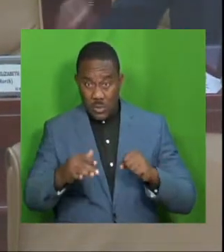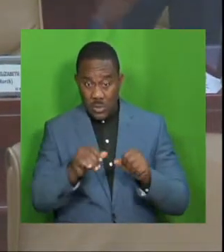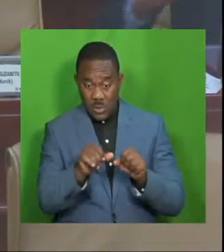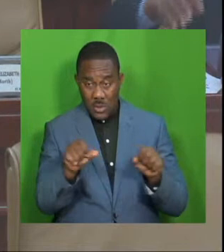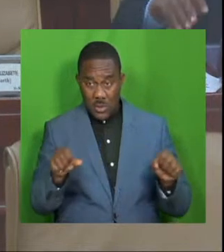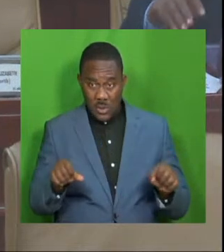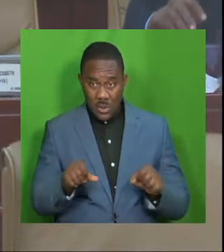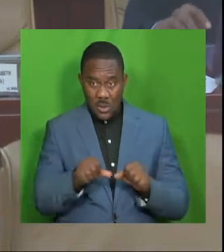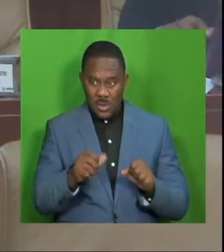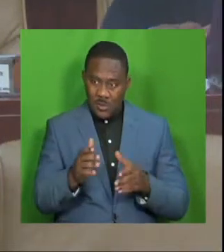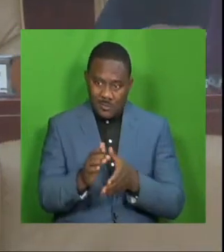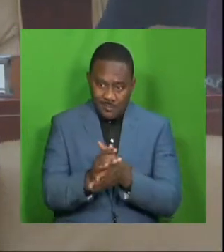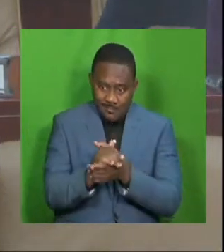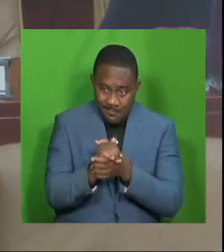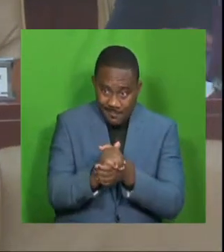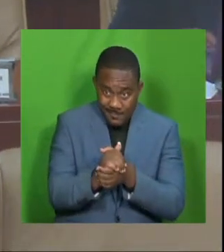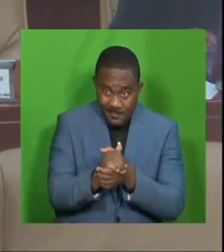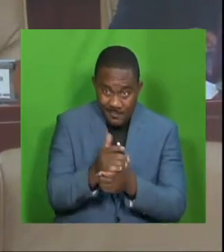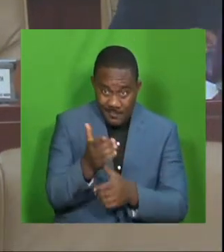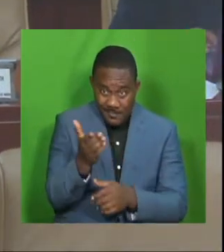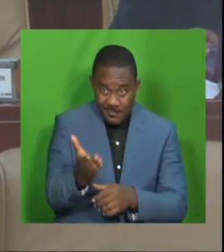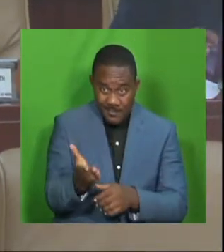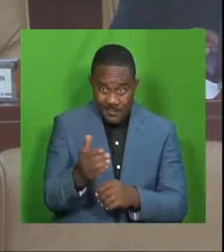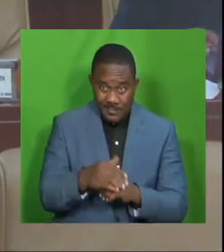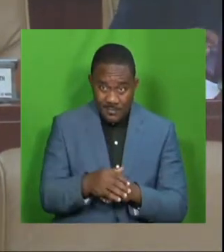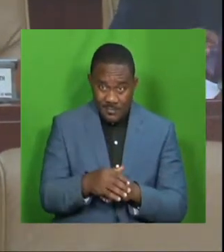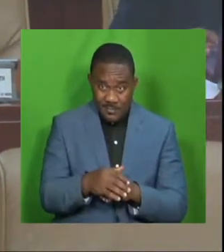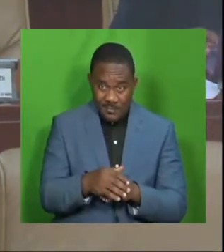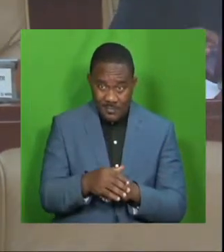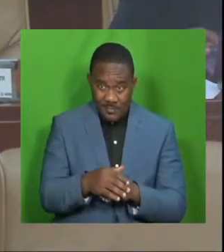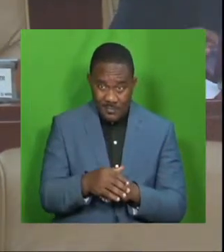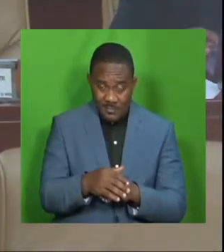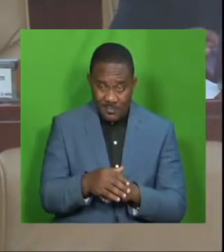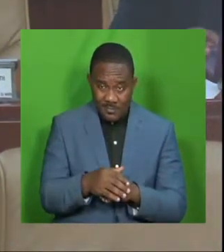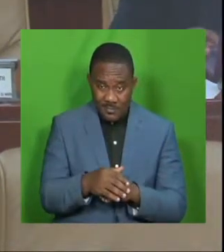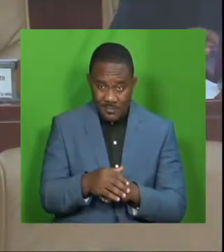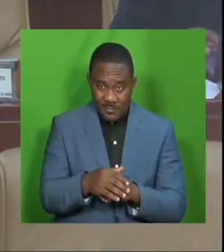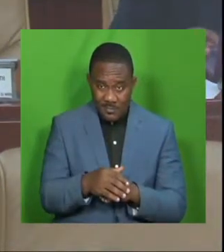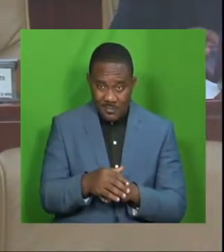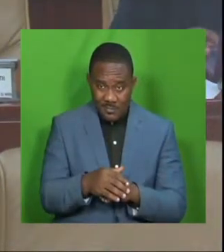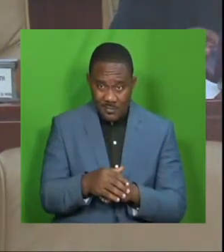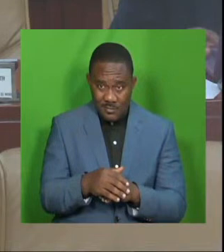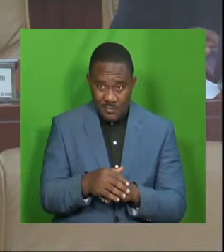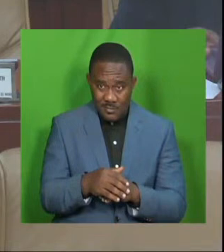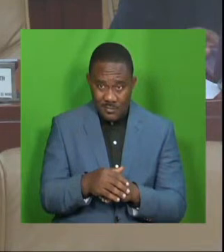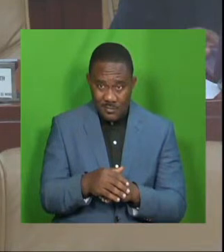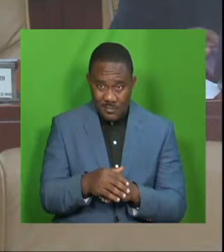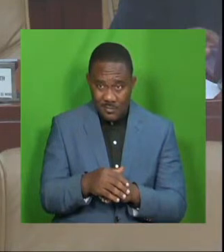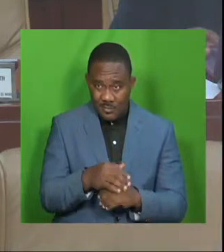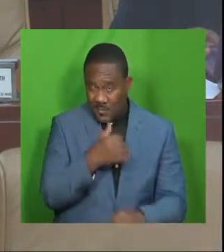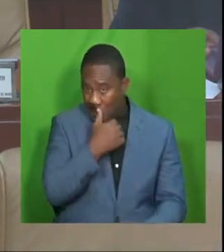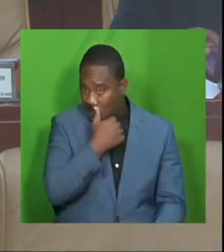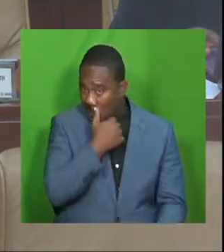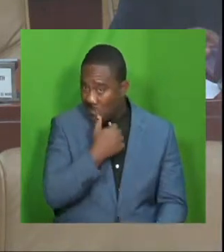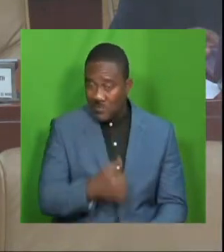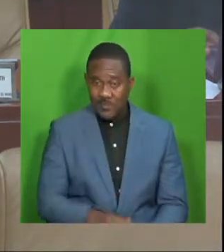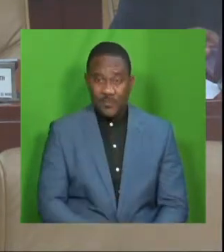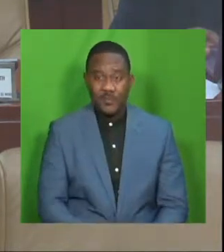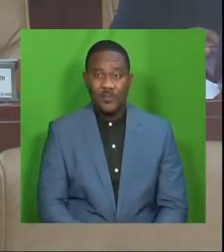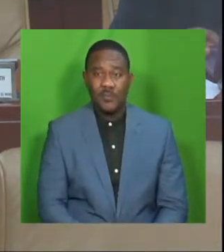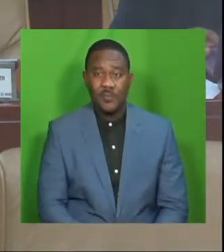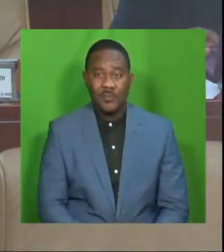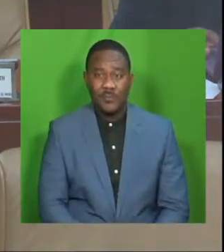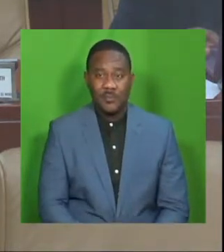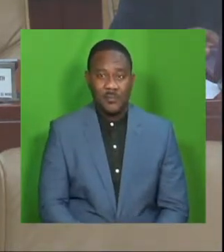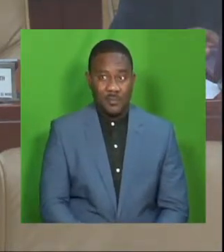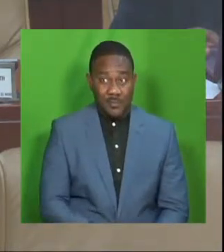commend my sister, who is looking fairer than normal. You are not hearing me? Because you are looking